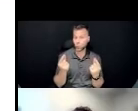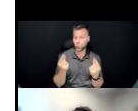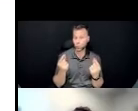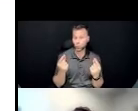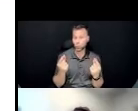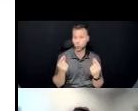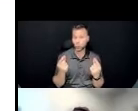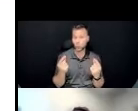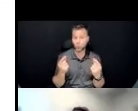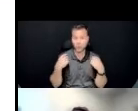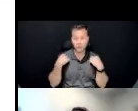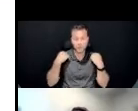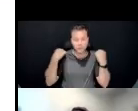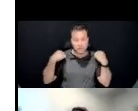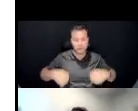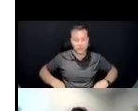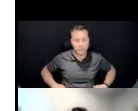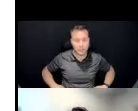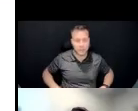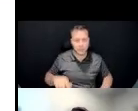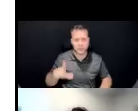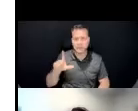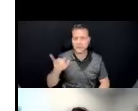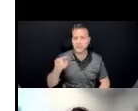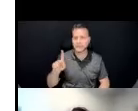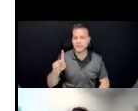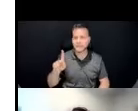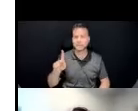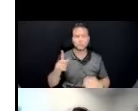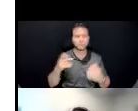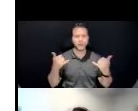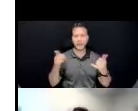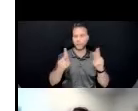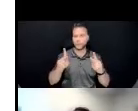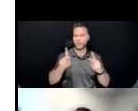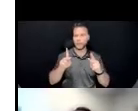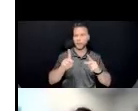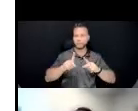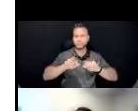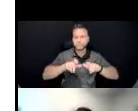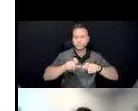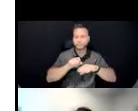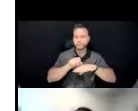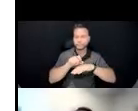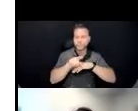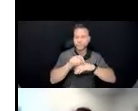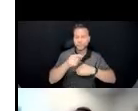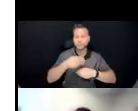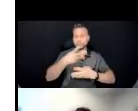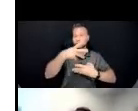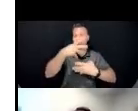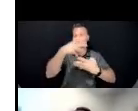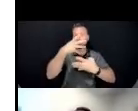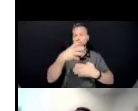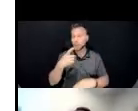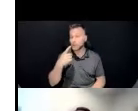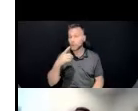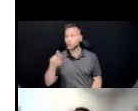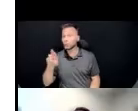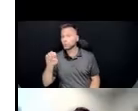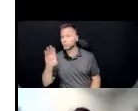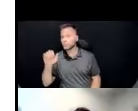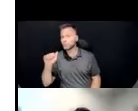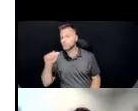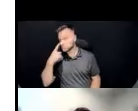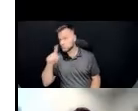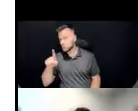it's hard, I think, because people are introducing themselves, but Rebecca, maybe if you could keep posting the link.